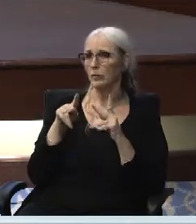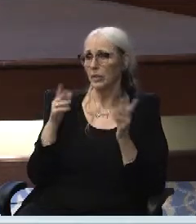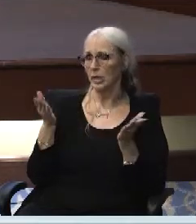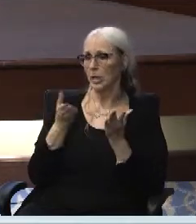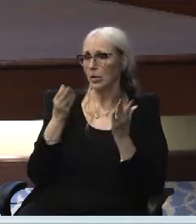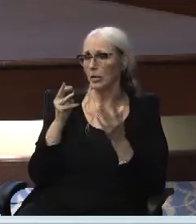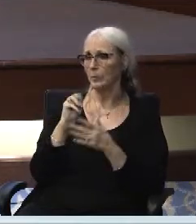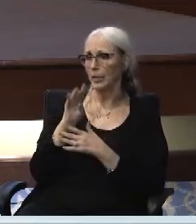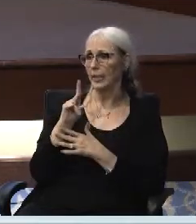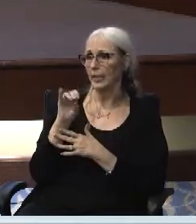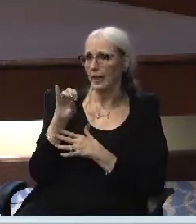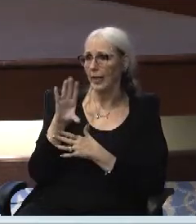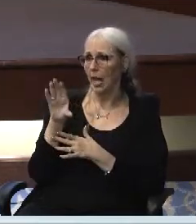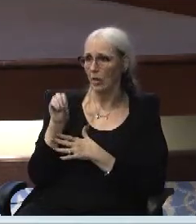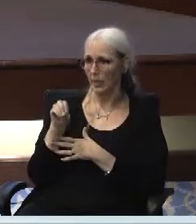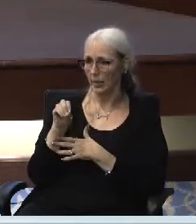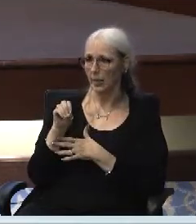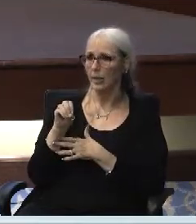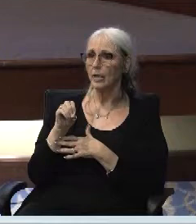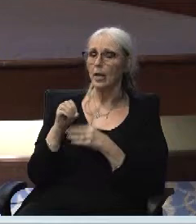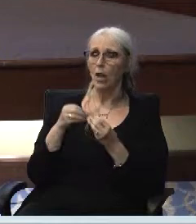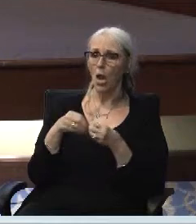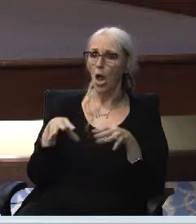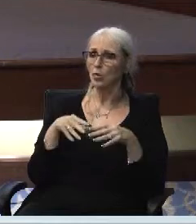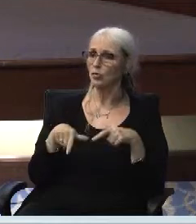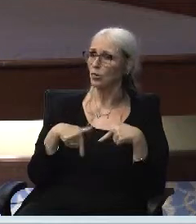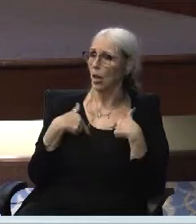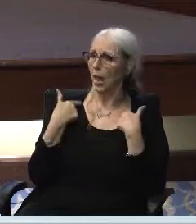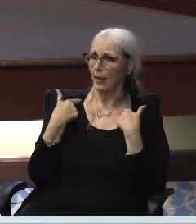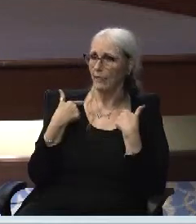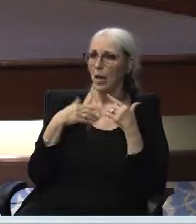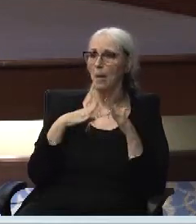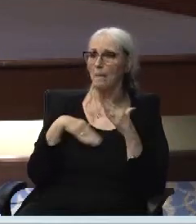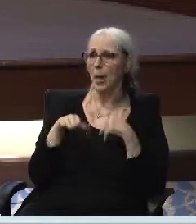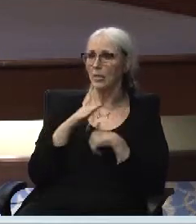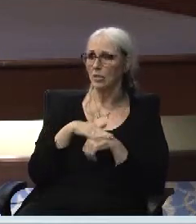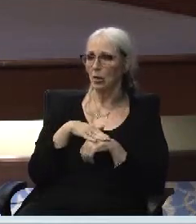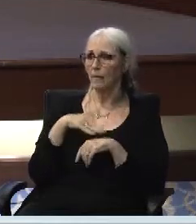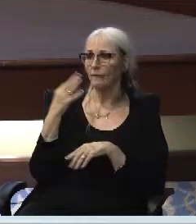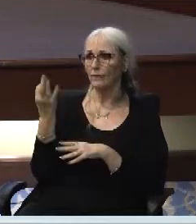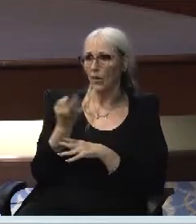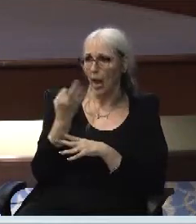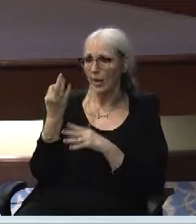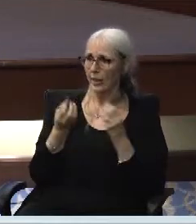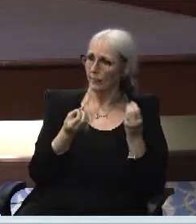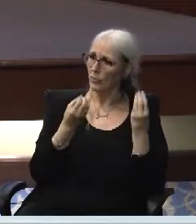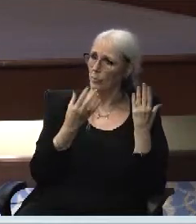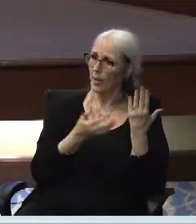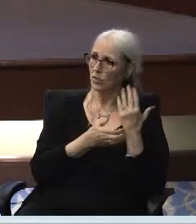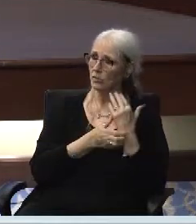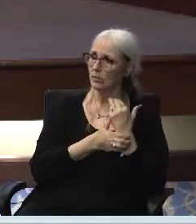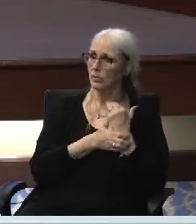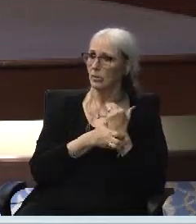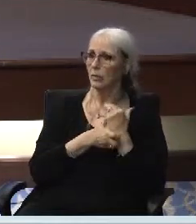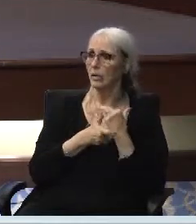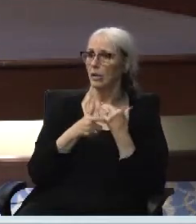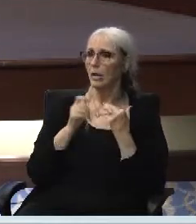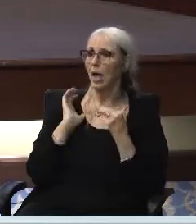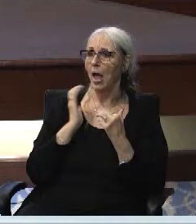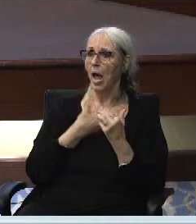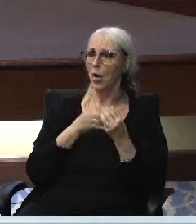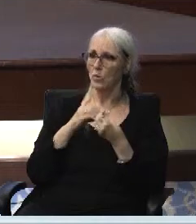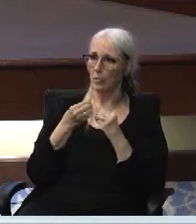lives to COVID-19, and this data is based on Friday's information, but today our number